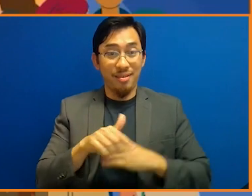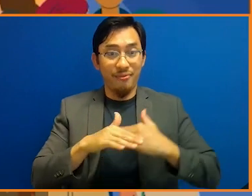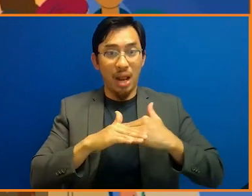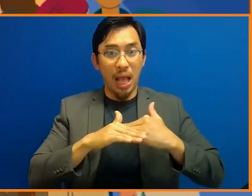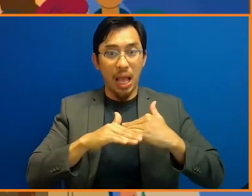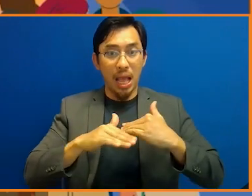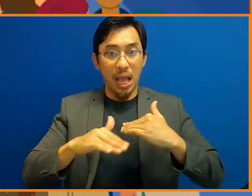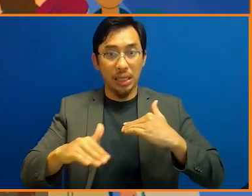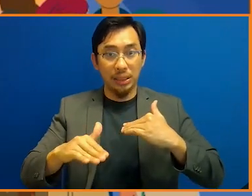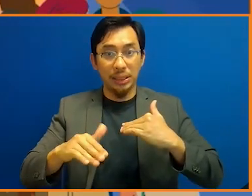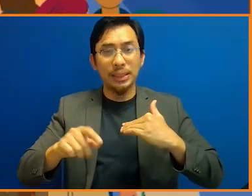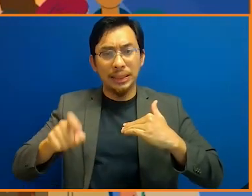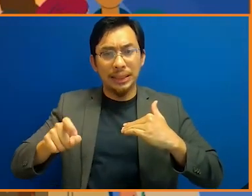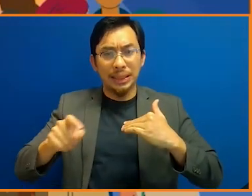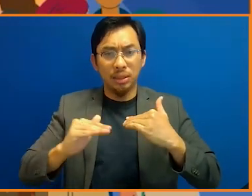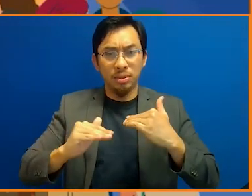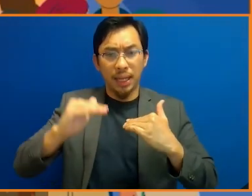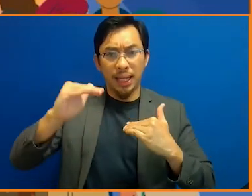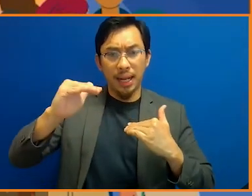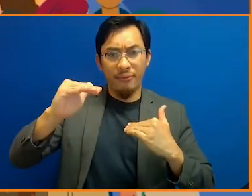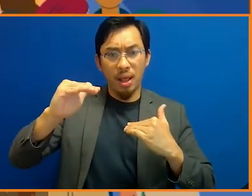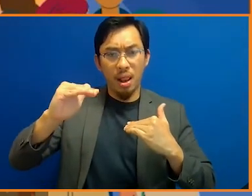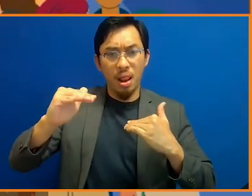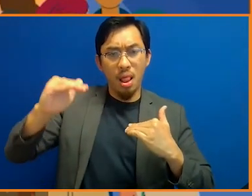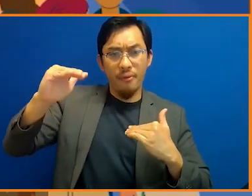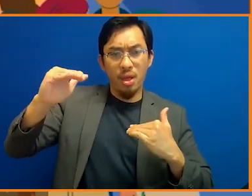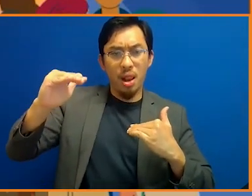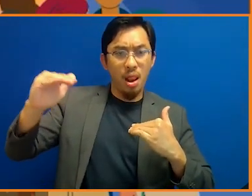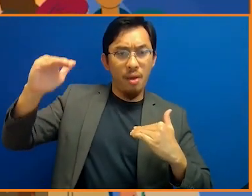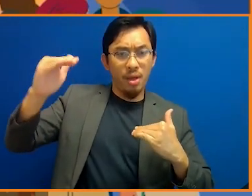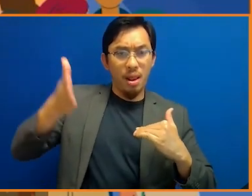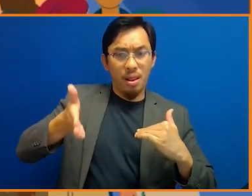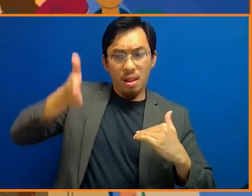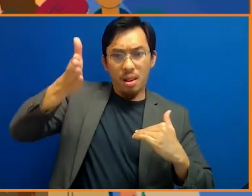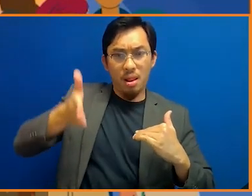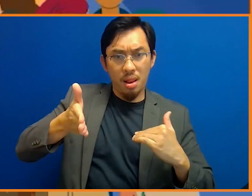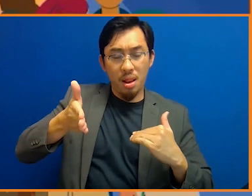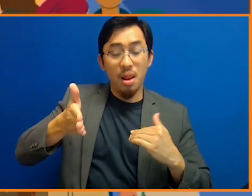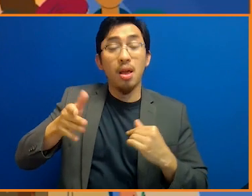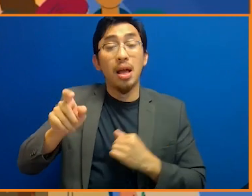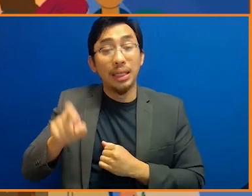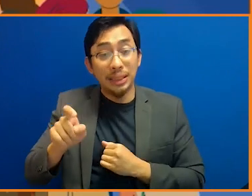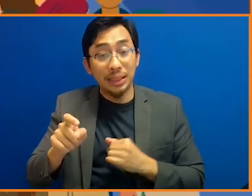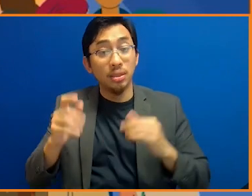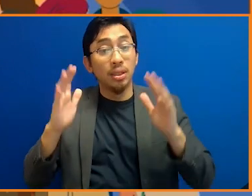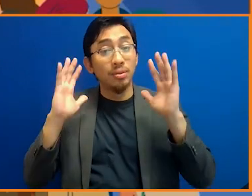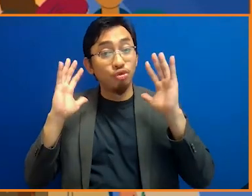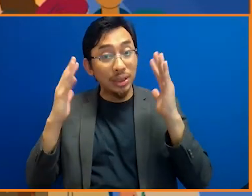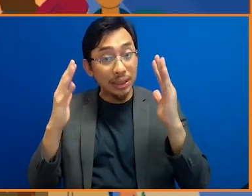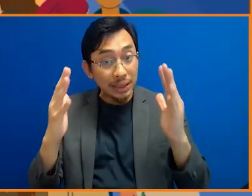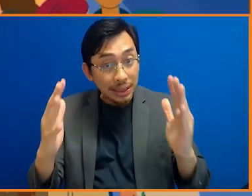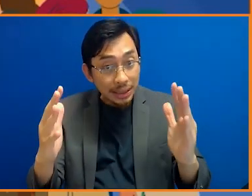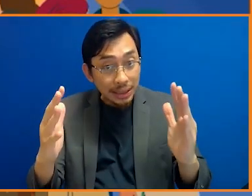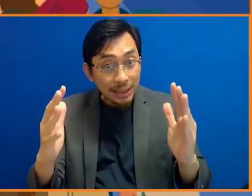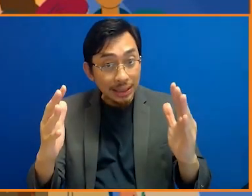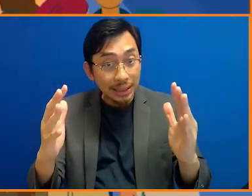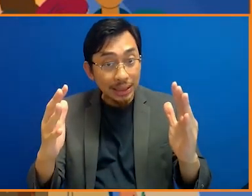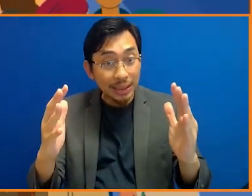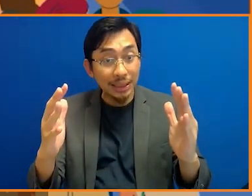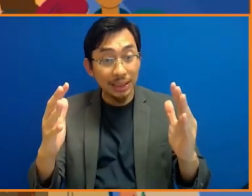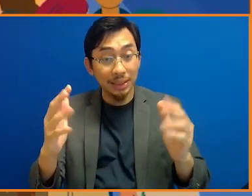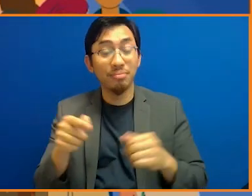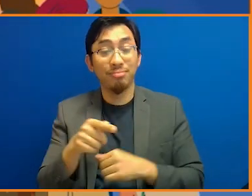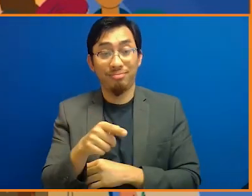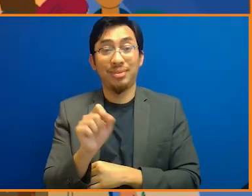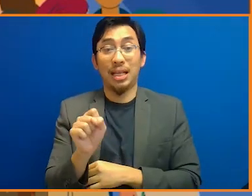is so flat, so we need a certain levels. We need a seawall, we need trees, and